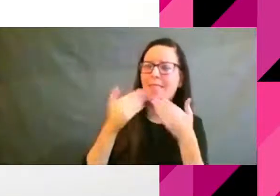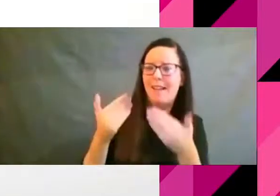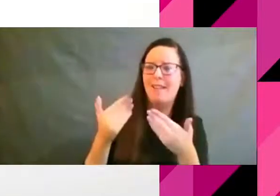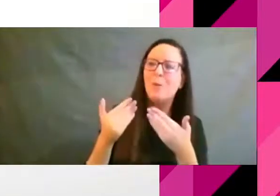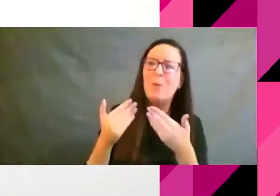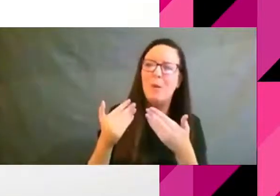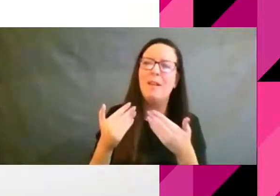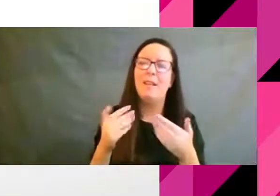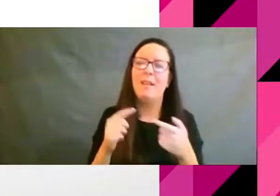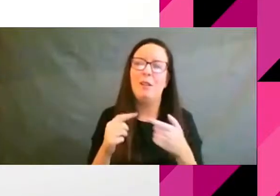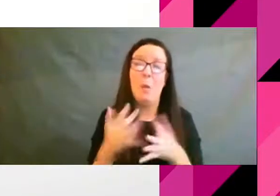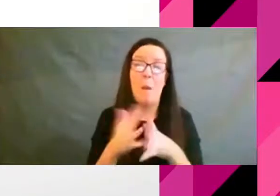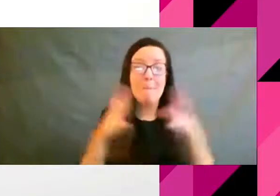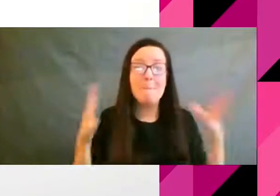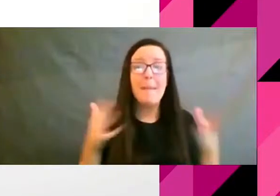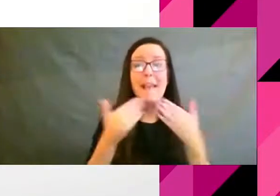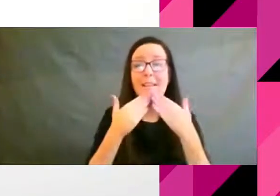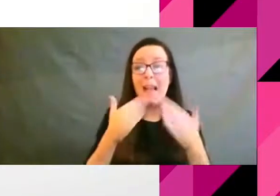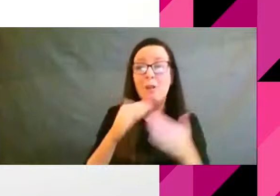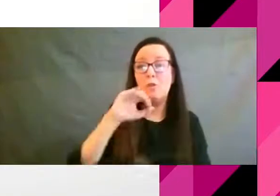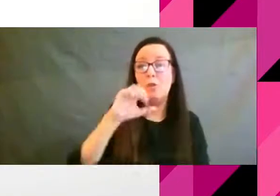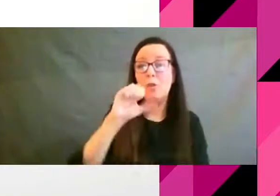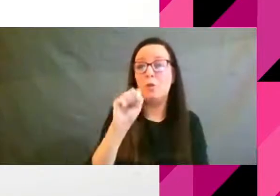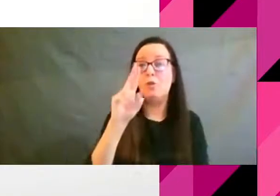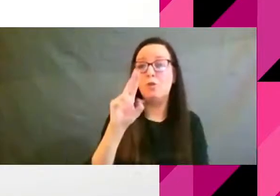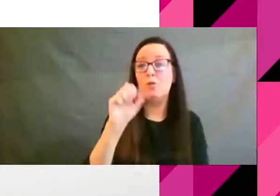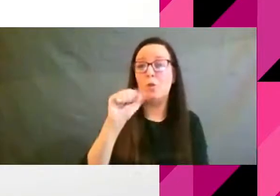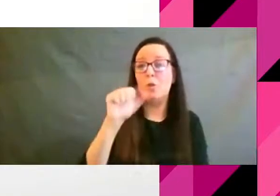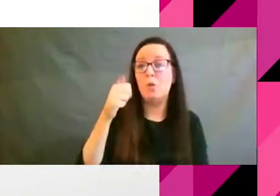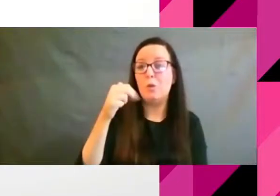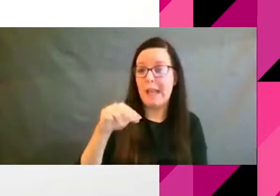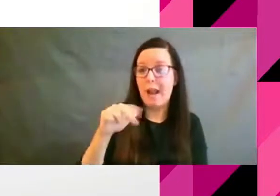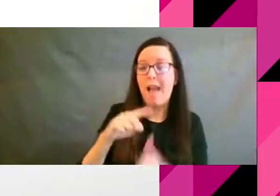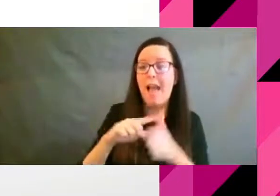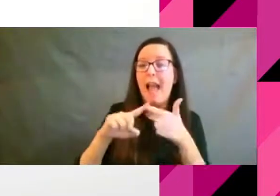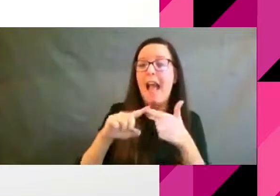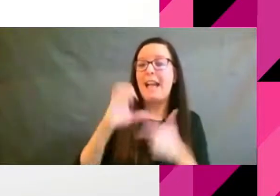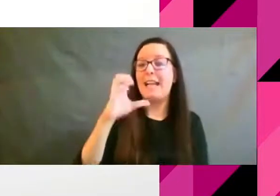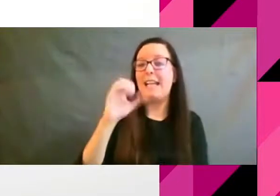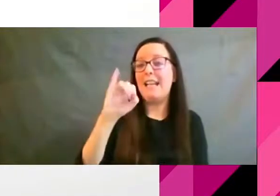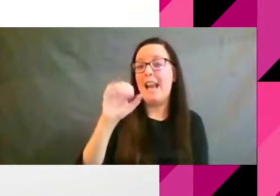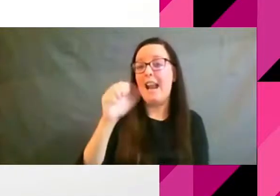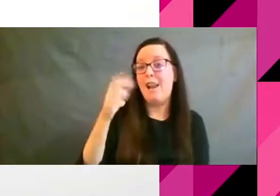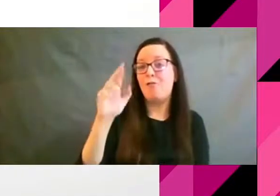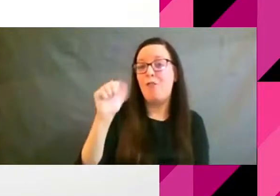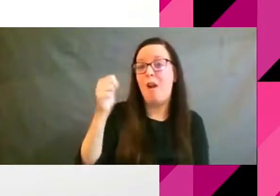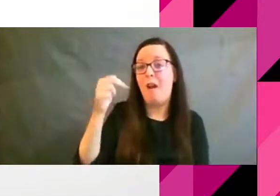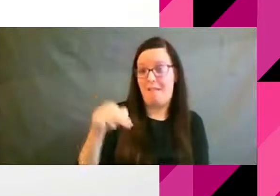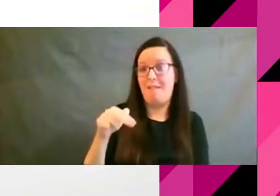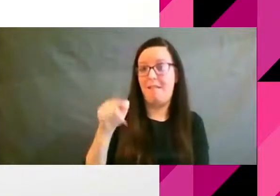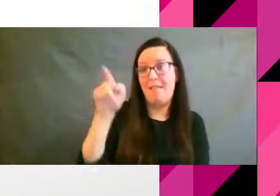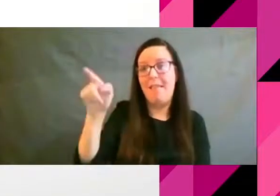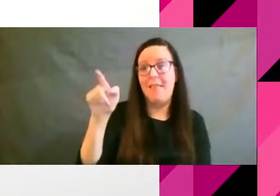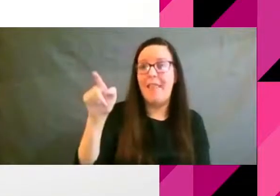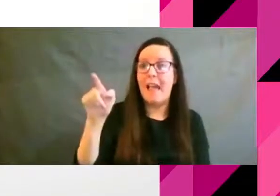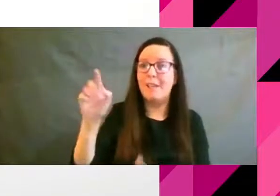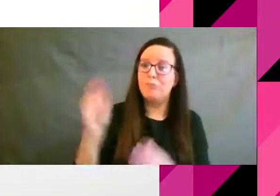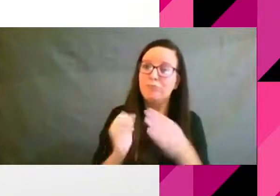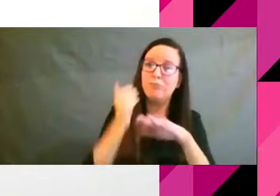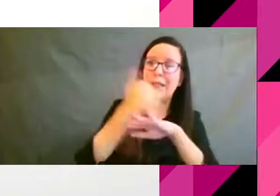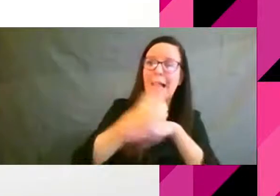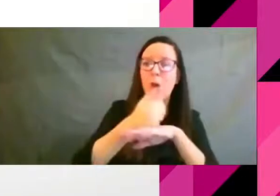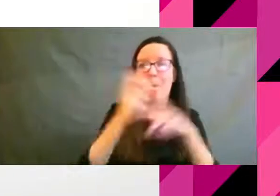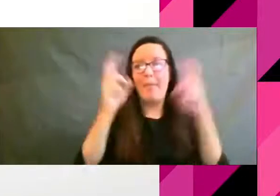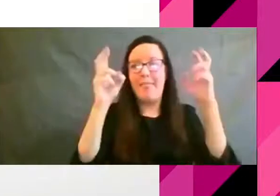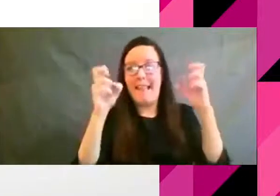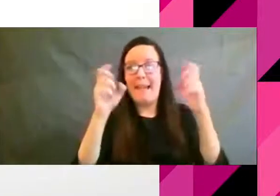thank you to Susan Kennefic and Kieran Finlay, who took the lead in selecting the theme and putting the programme for today's